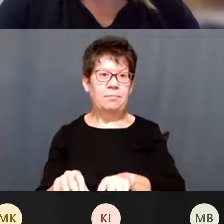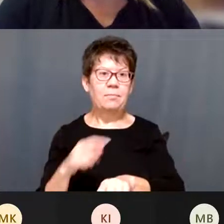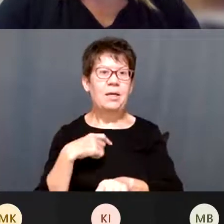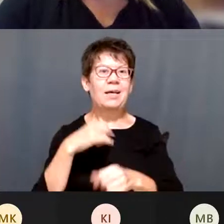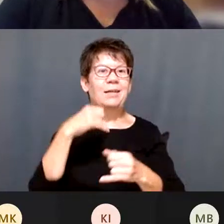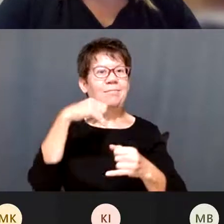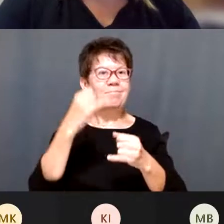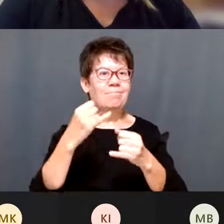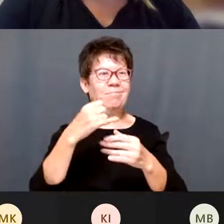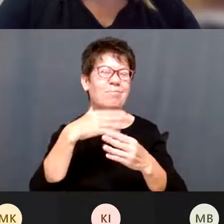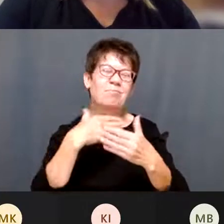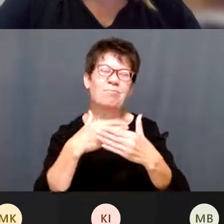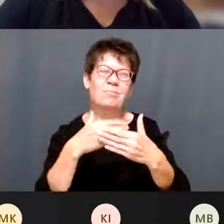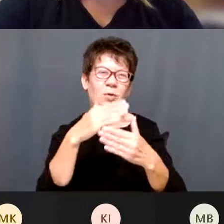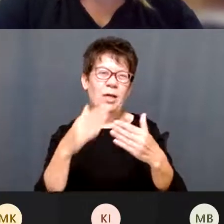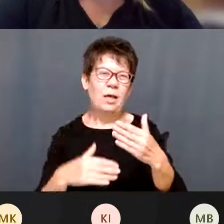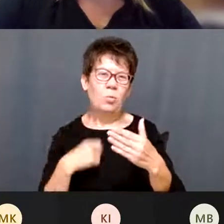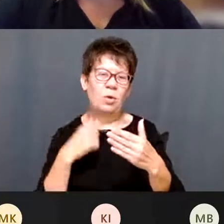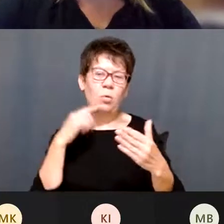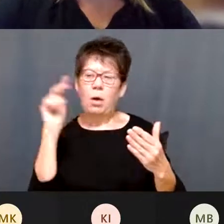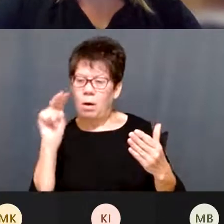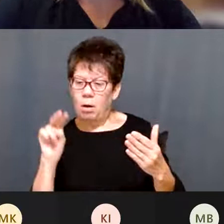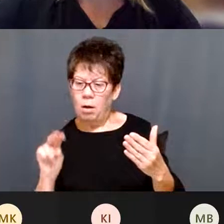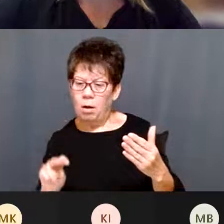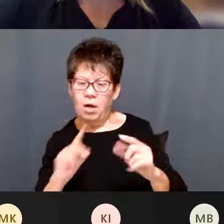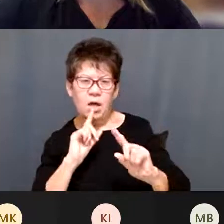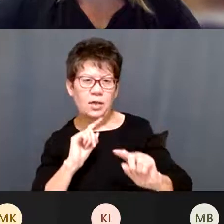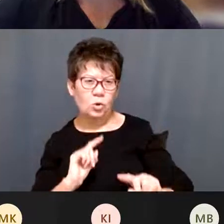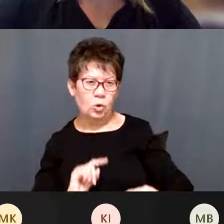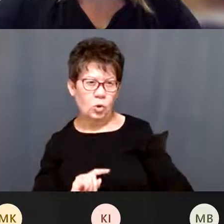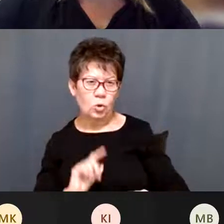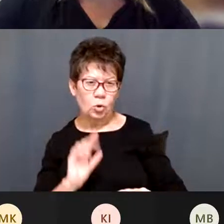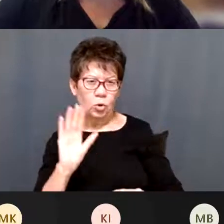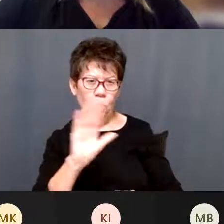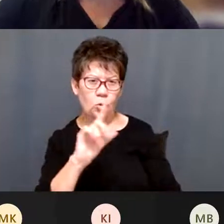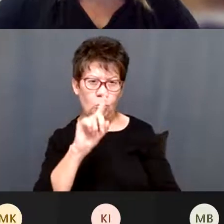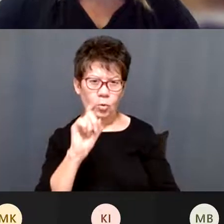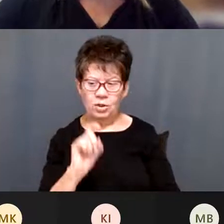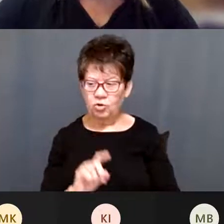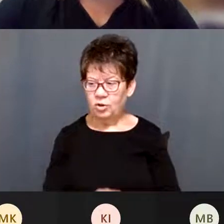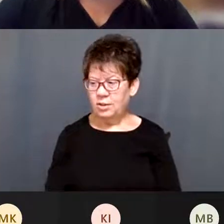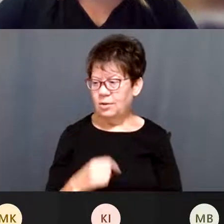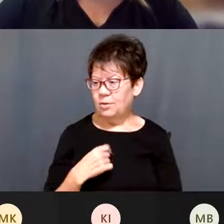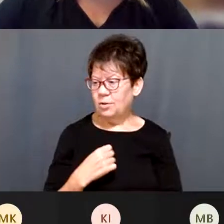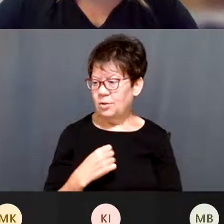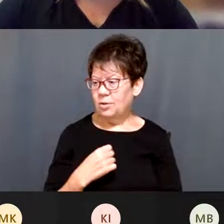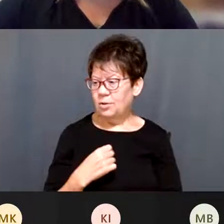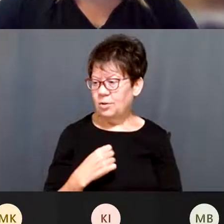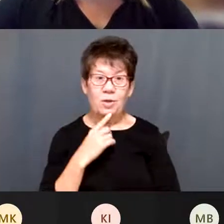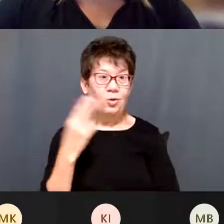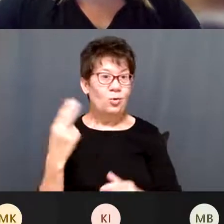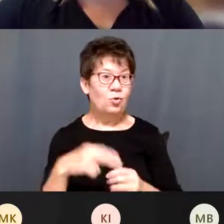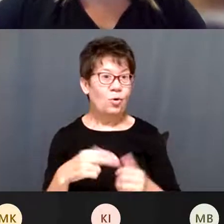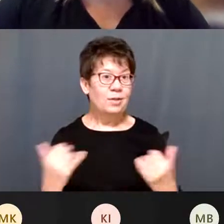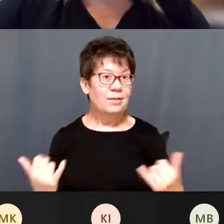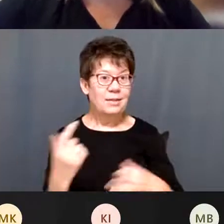presentation. So we hope that you guys learn a lot about the TEIS extended option today, and I'm going to turn it over to Kara